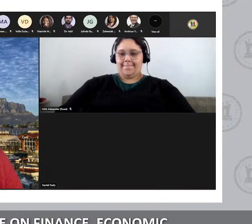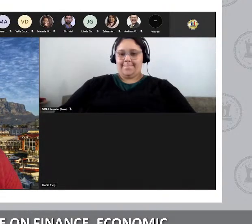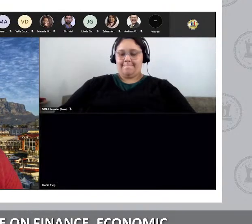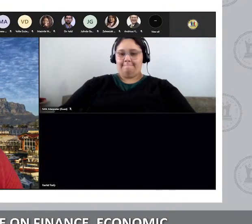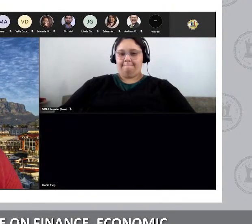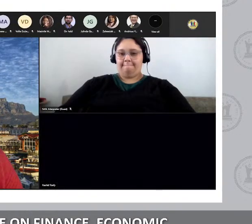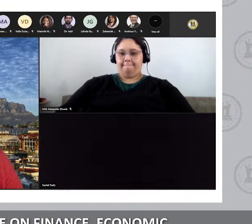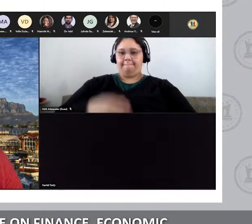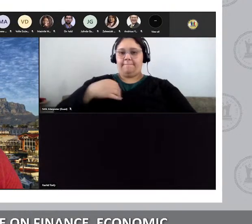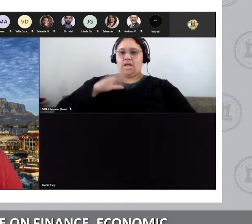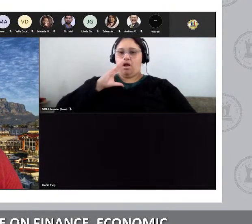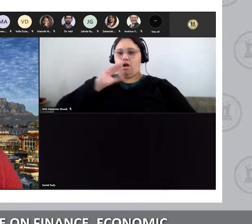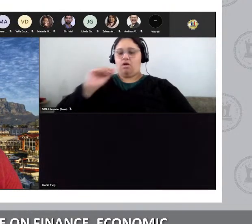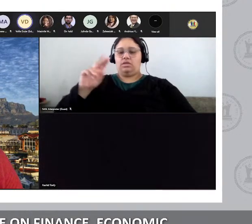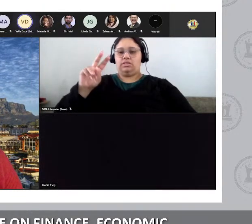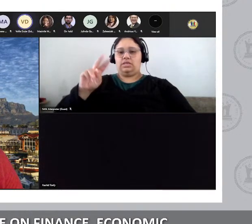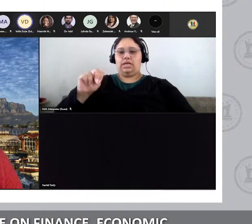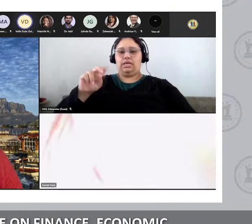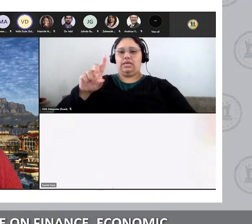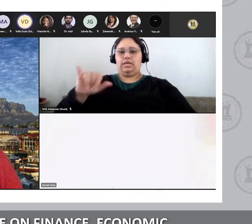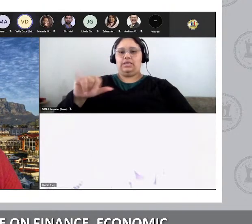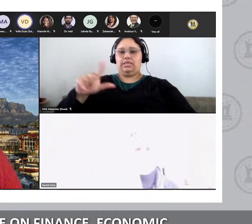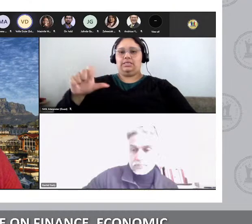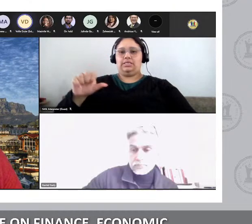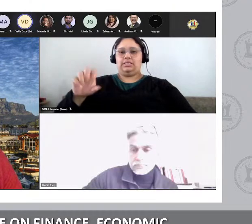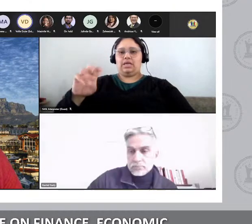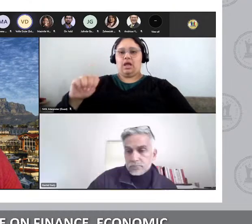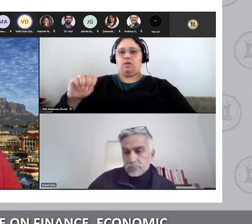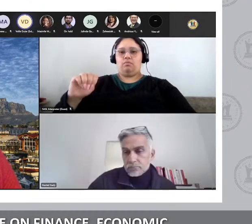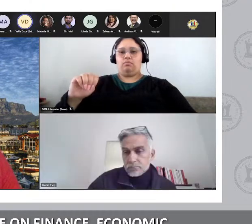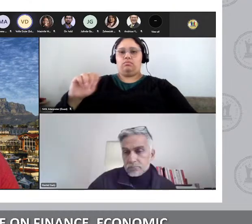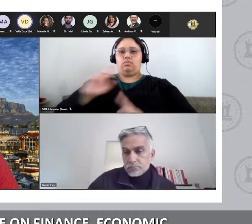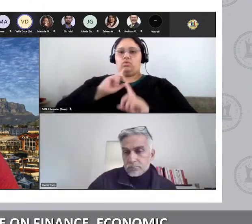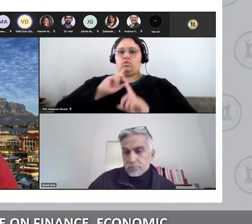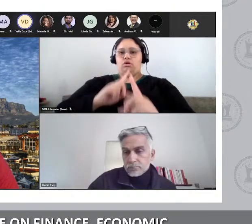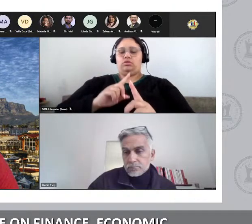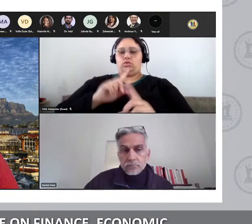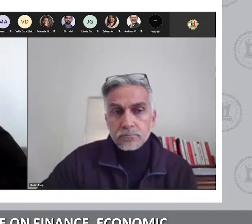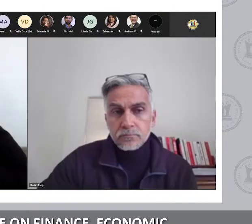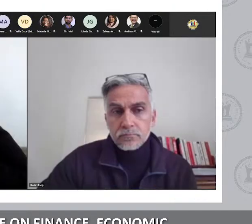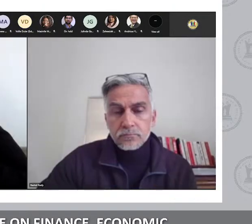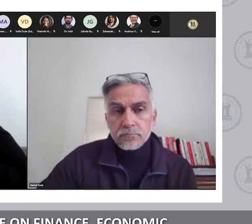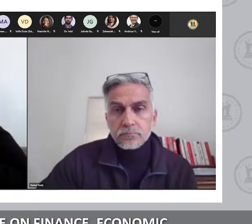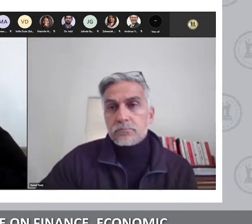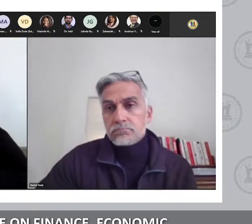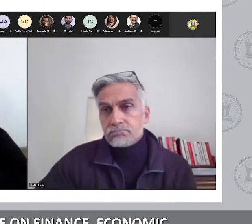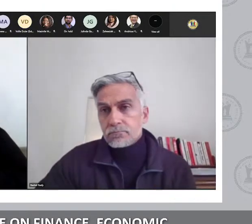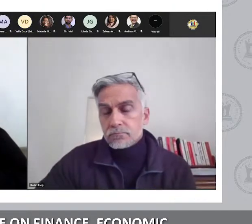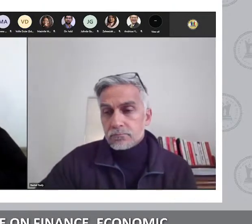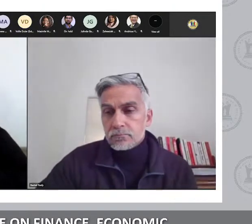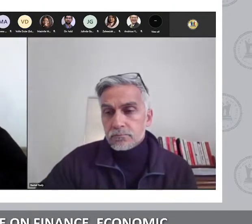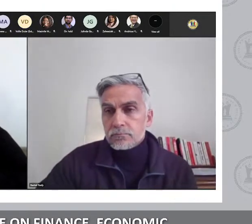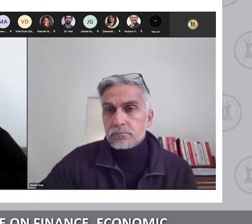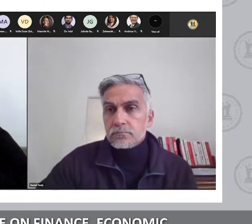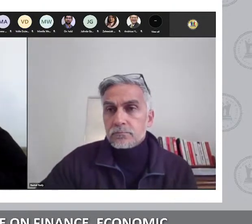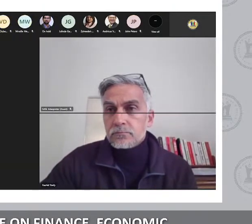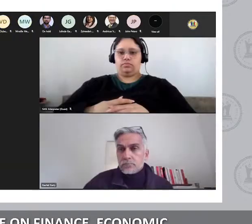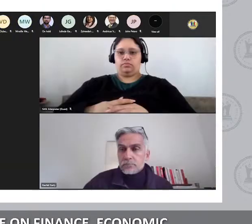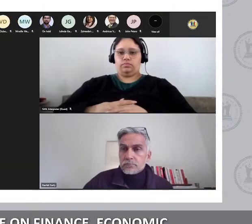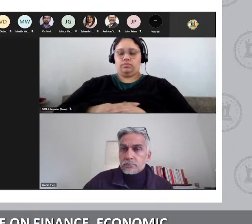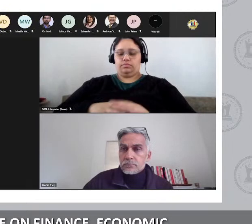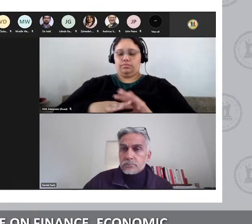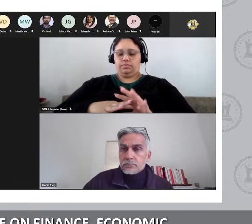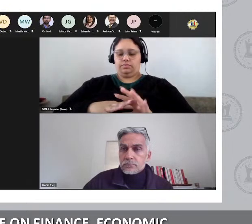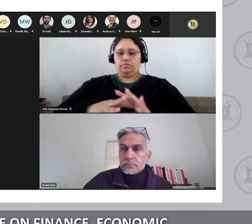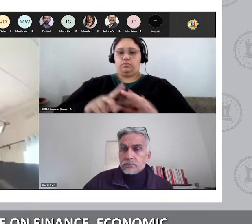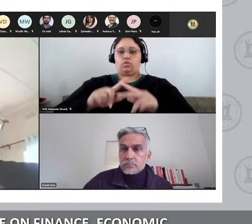We'll ask Nizam Minister to take that question on Rashid. Yeah, Minister, so two